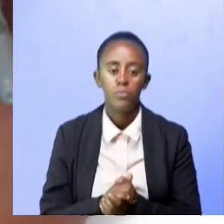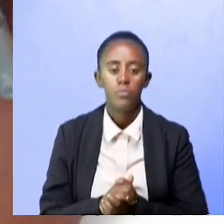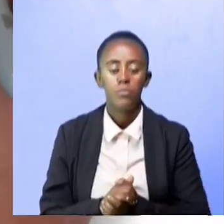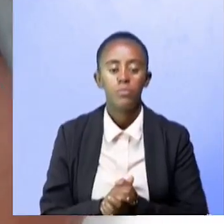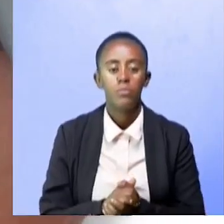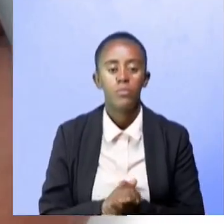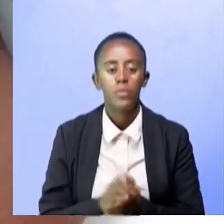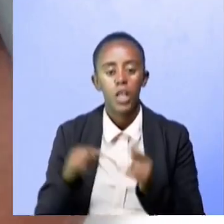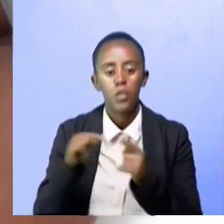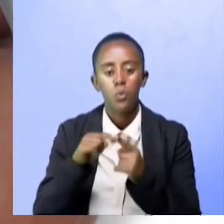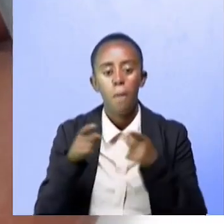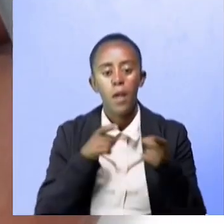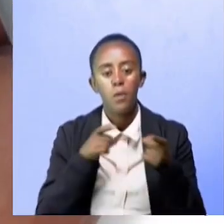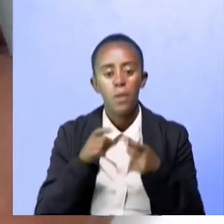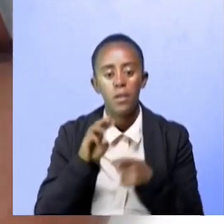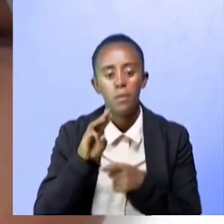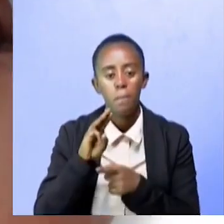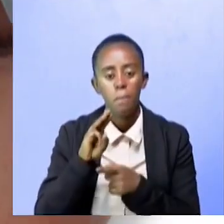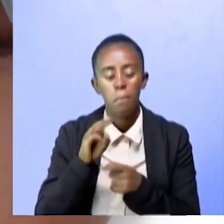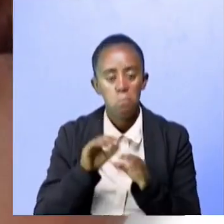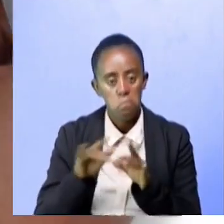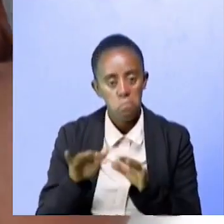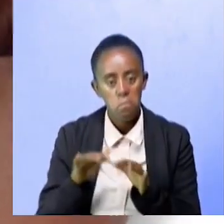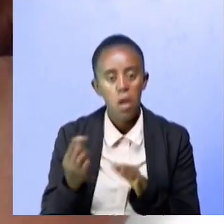to manipulate